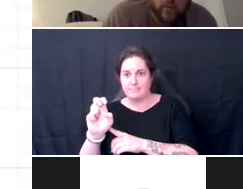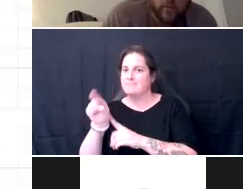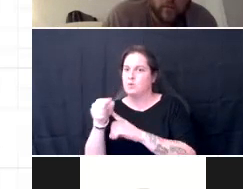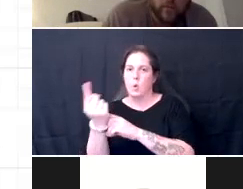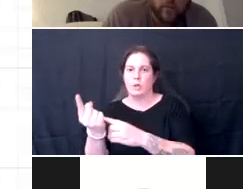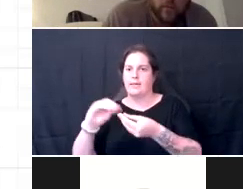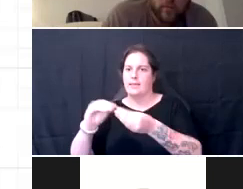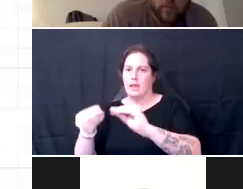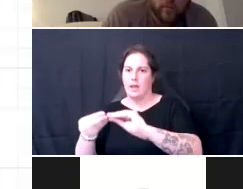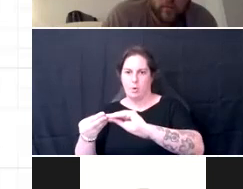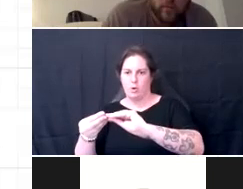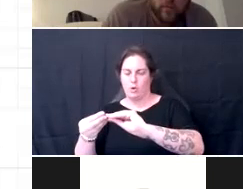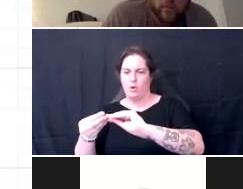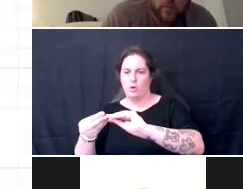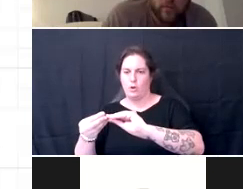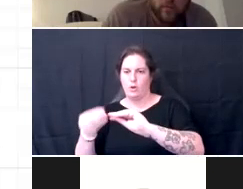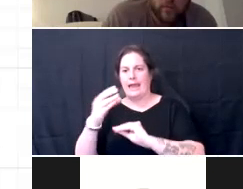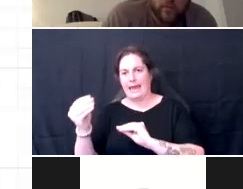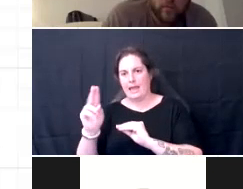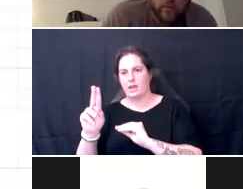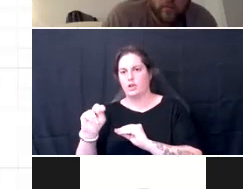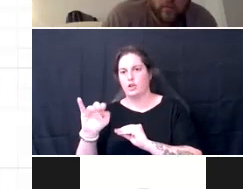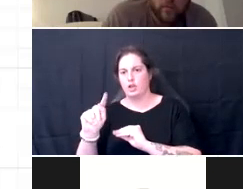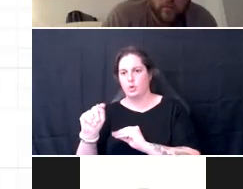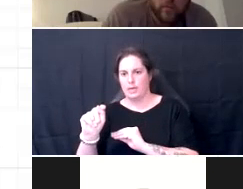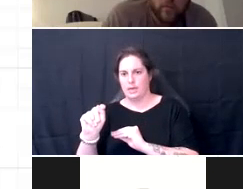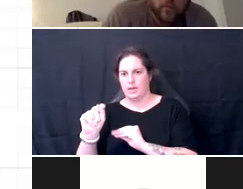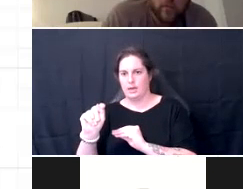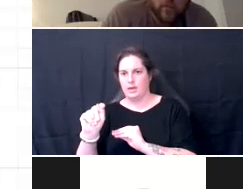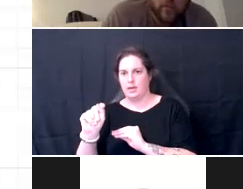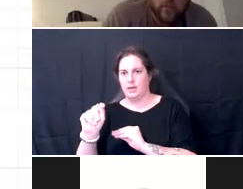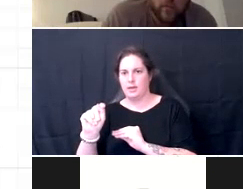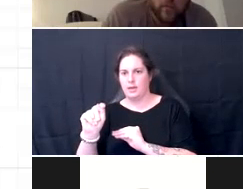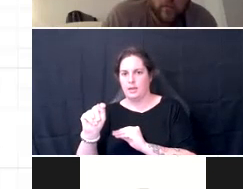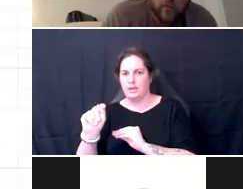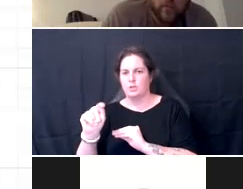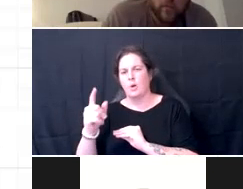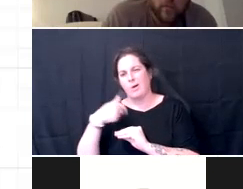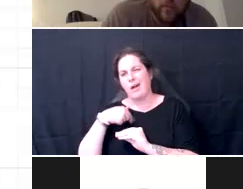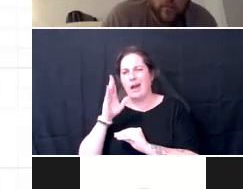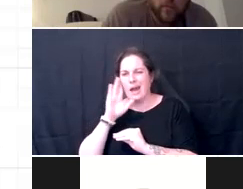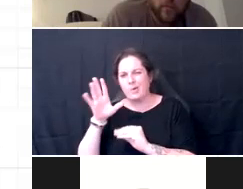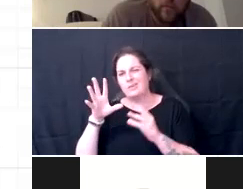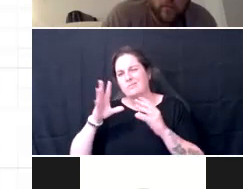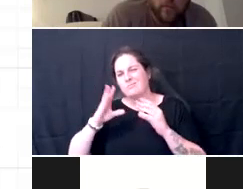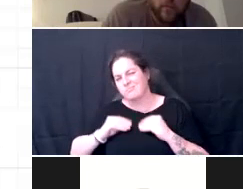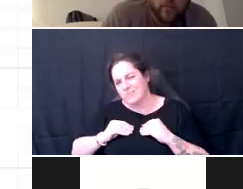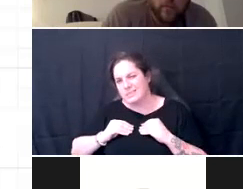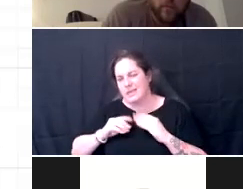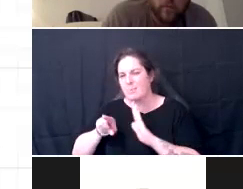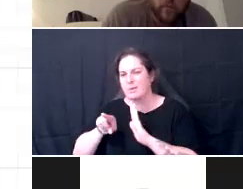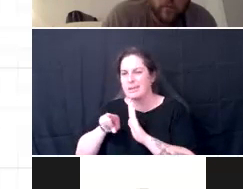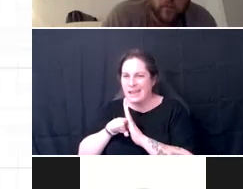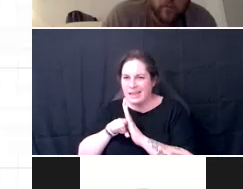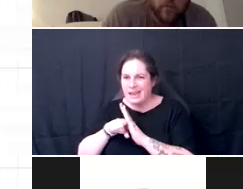unit. Okay. All right. So I'll capture this one for you, and I'll save